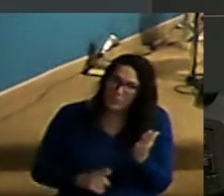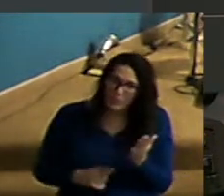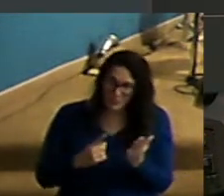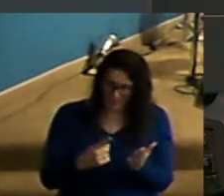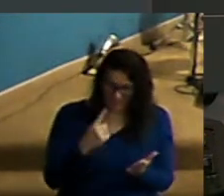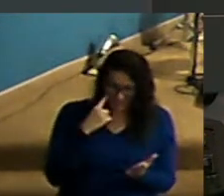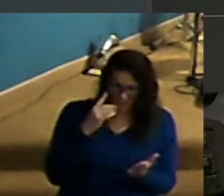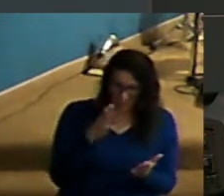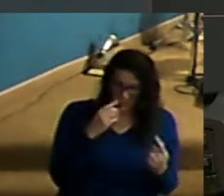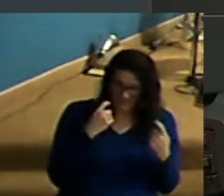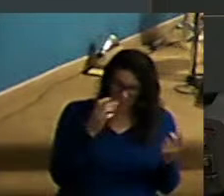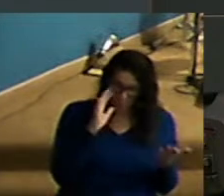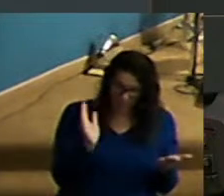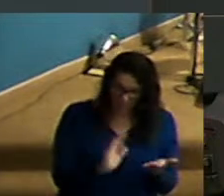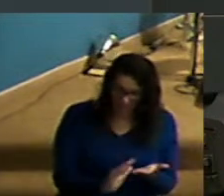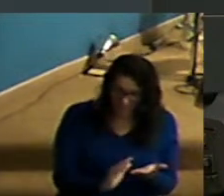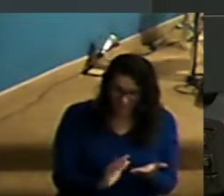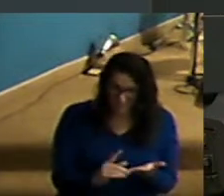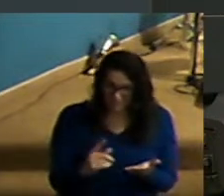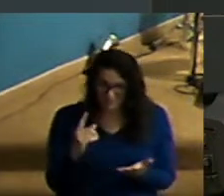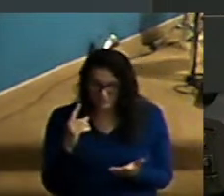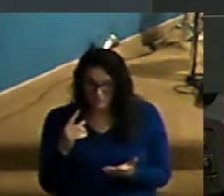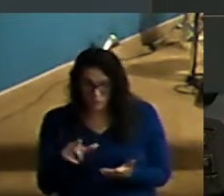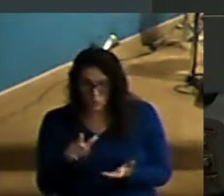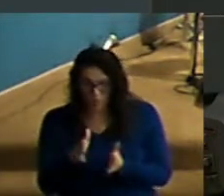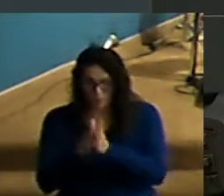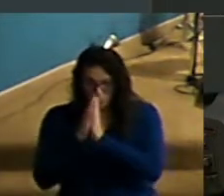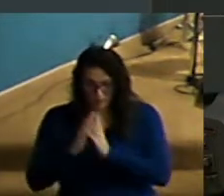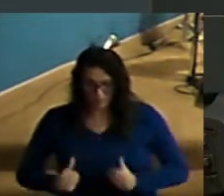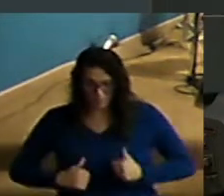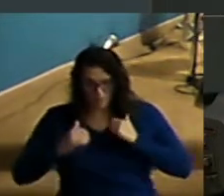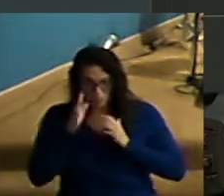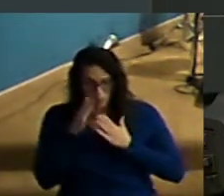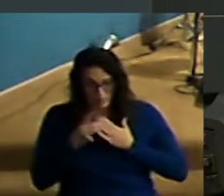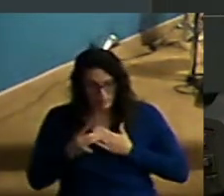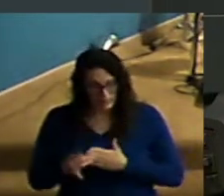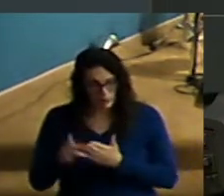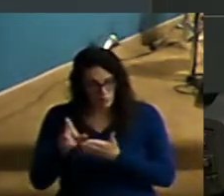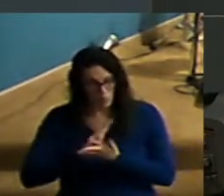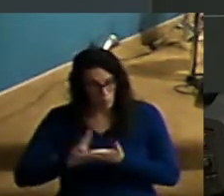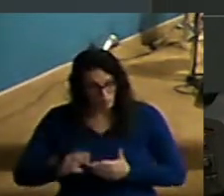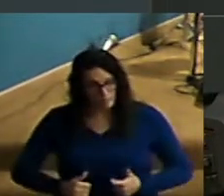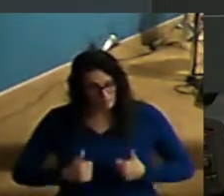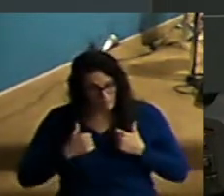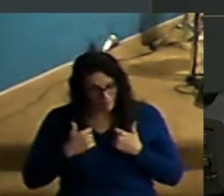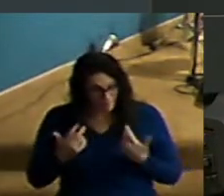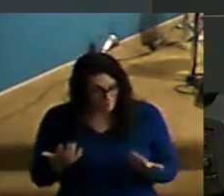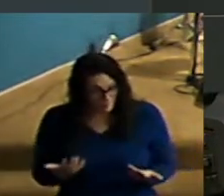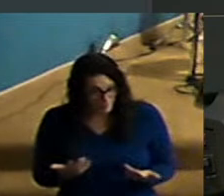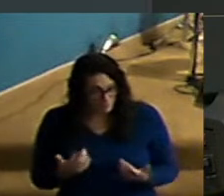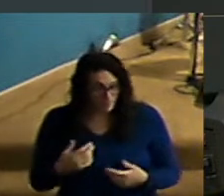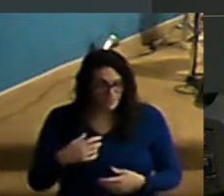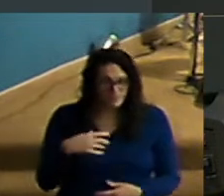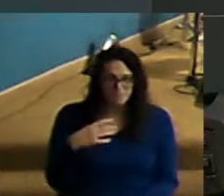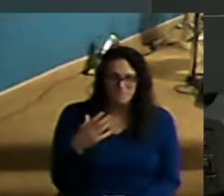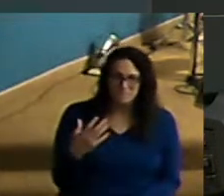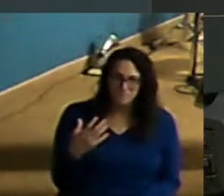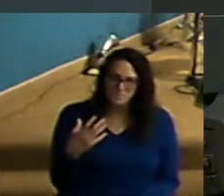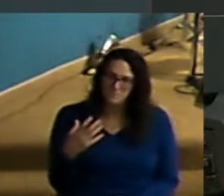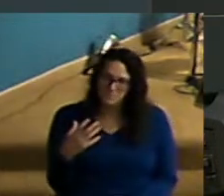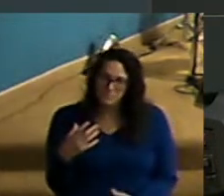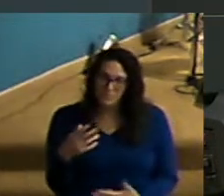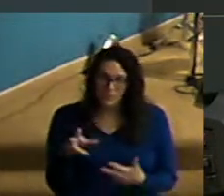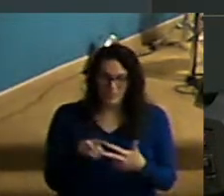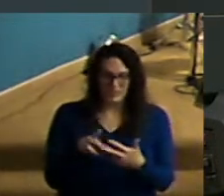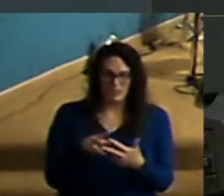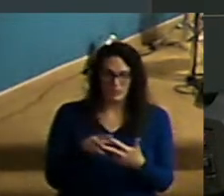sin is going to be less? Don't you think a praying life is going to lead to a holy life? And so the